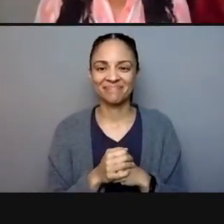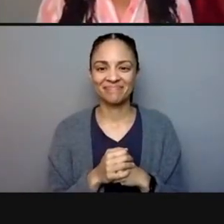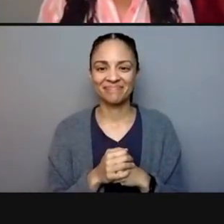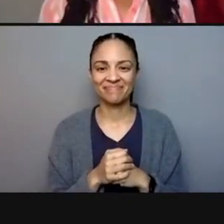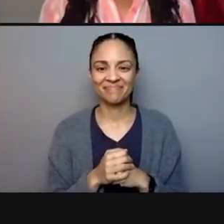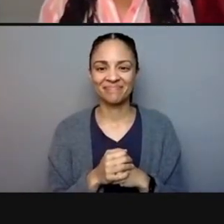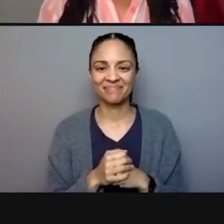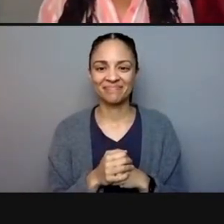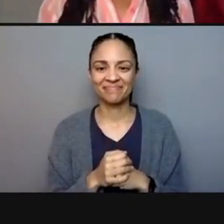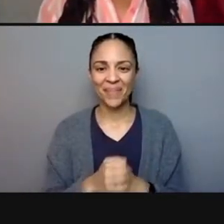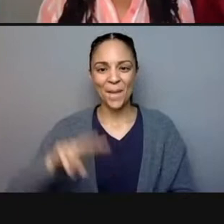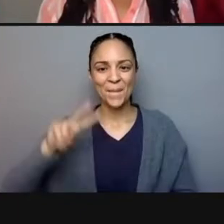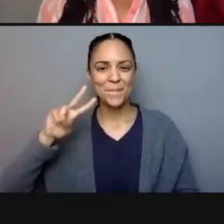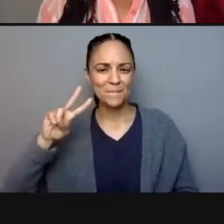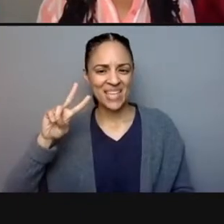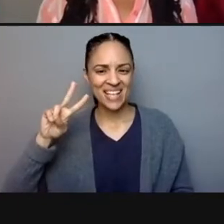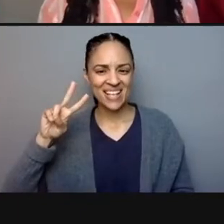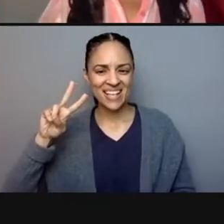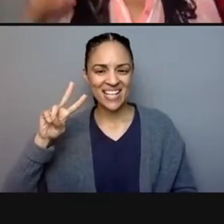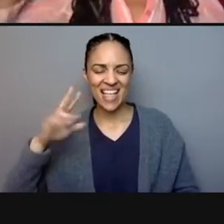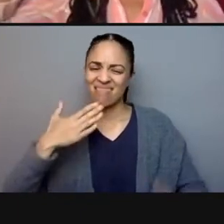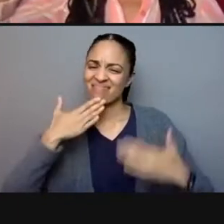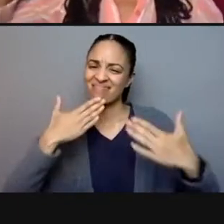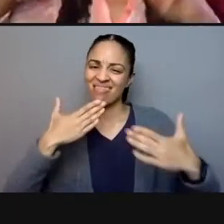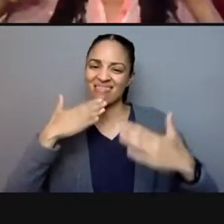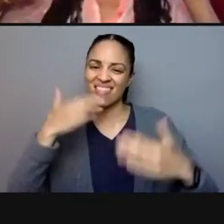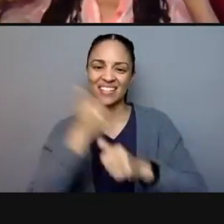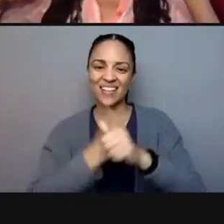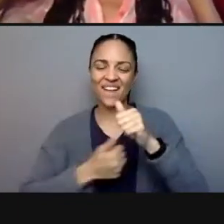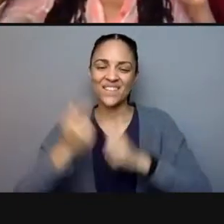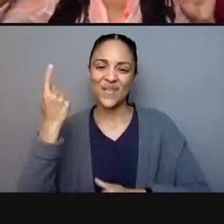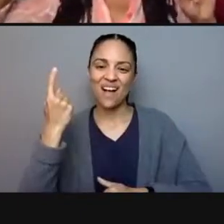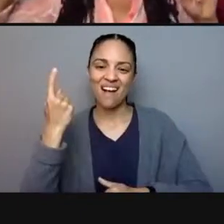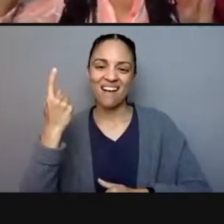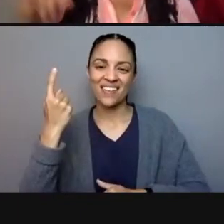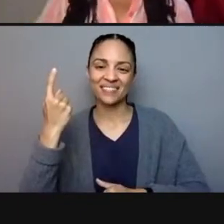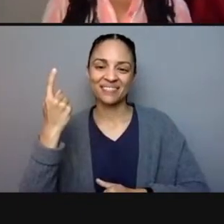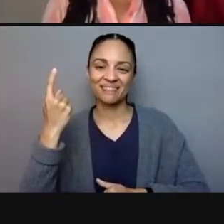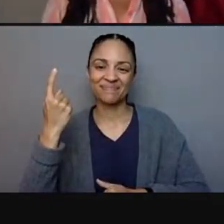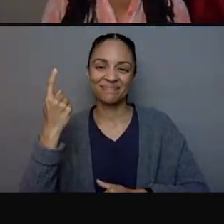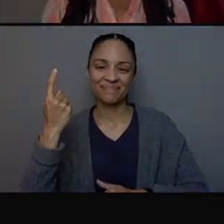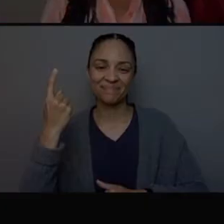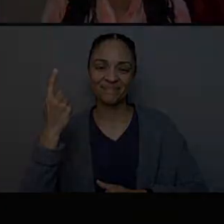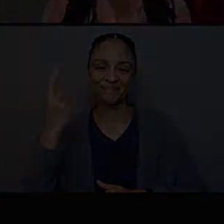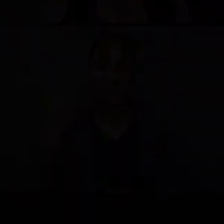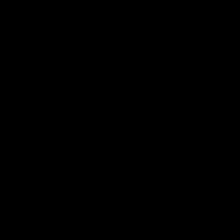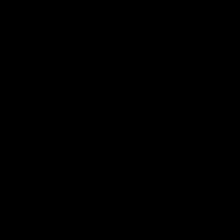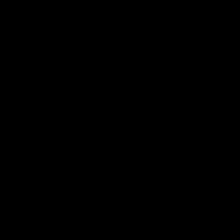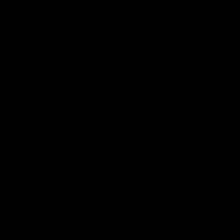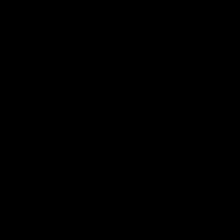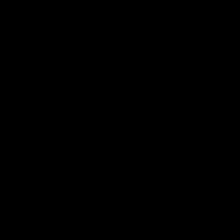Peace. Thanks, y'all.